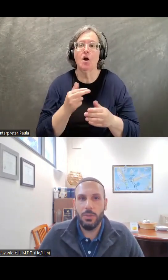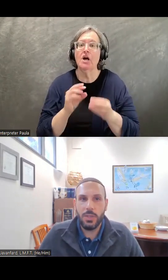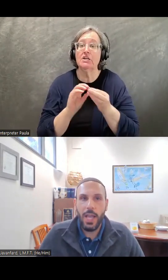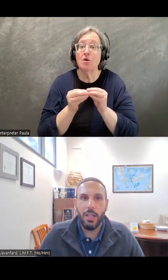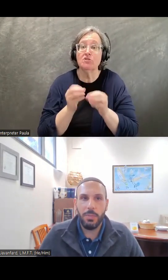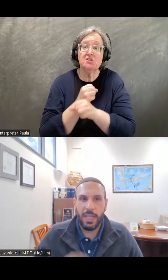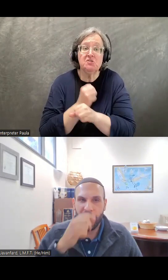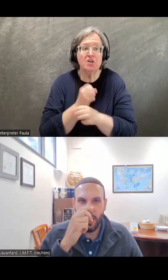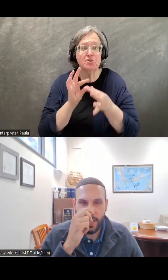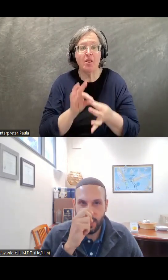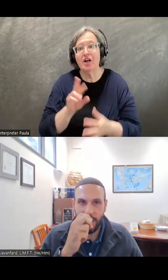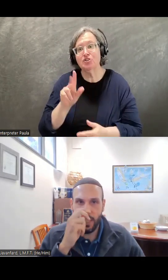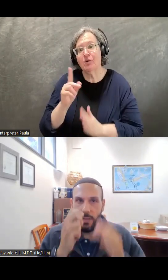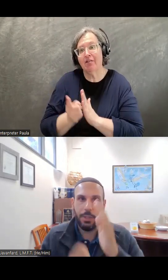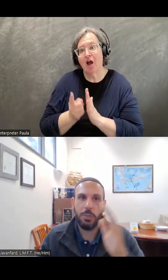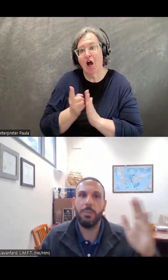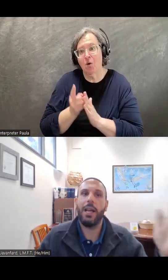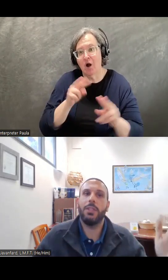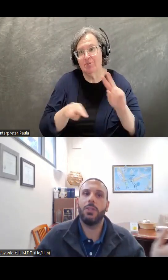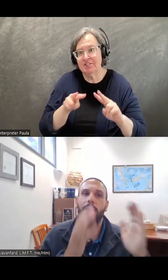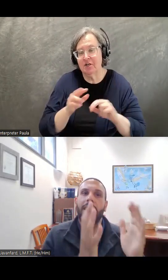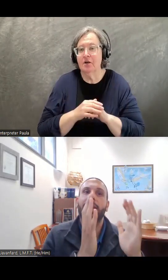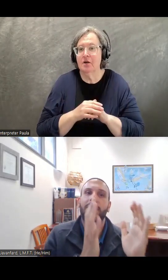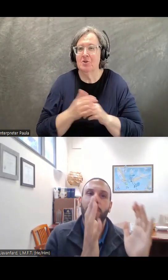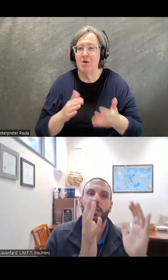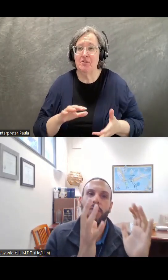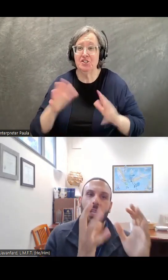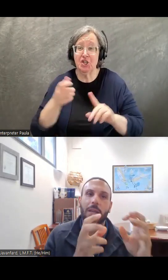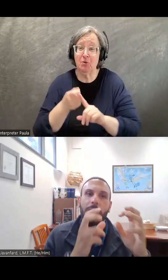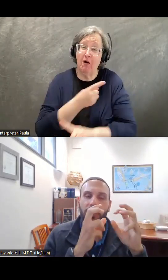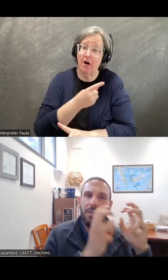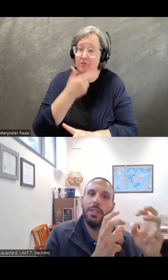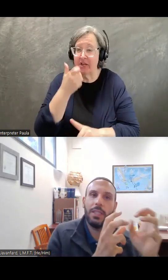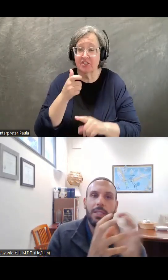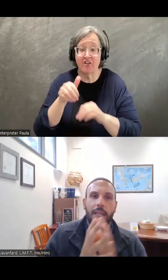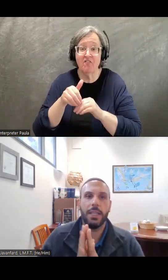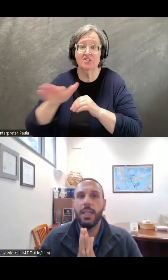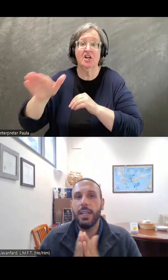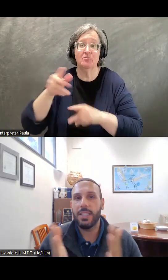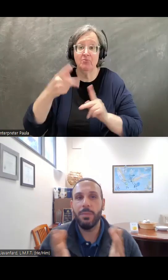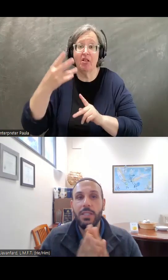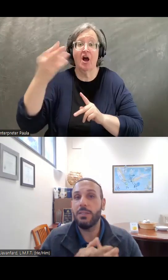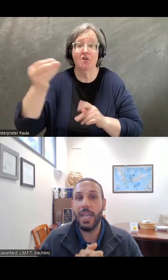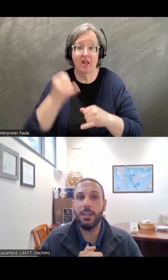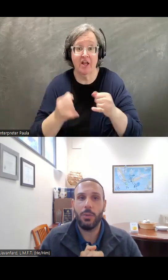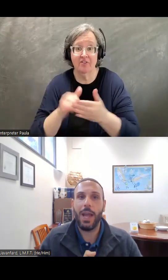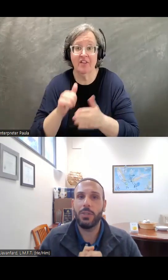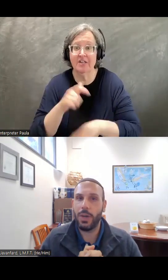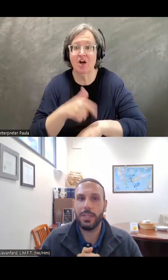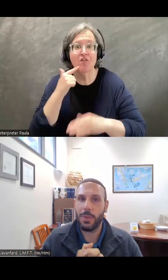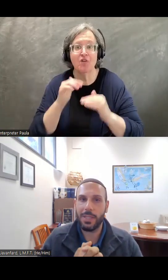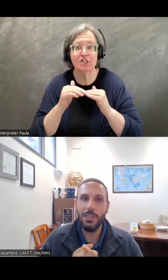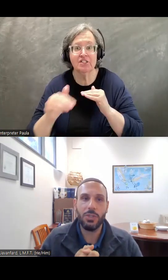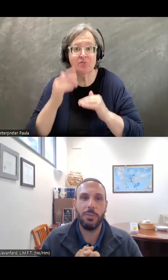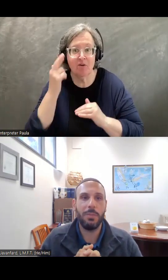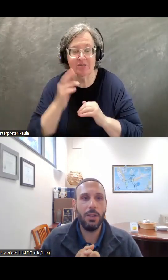be skewed as well because of the idea that they need to push people out the door at the end of that period of time for stability's sake. And some of these data around